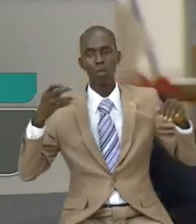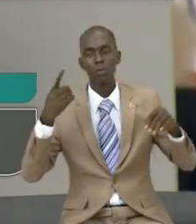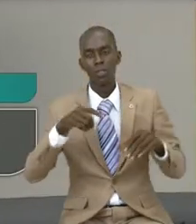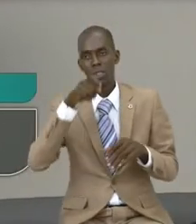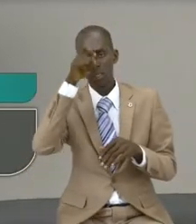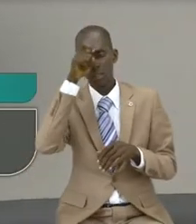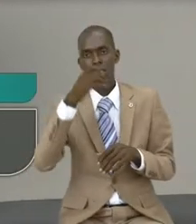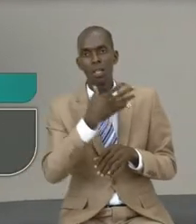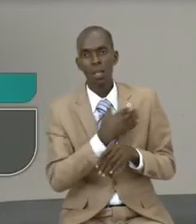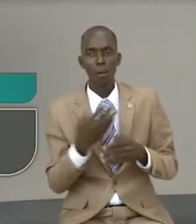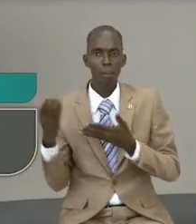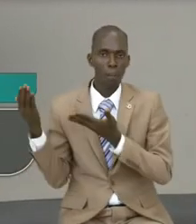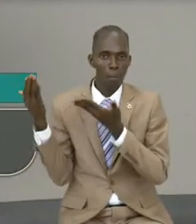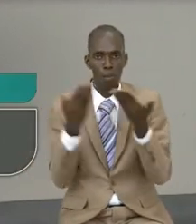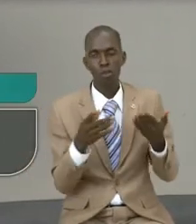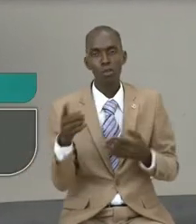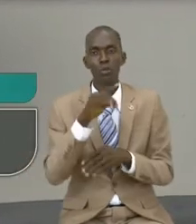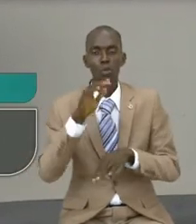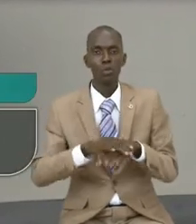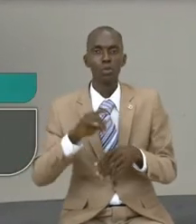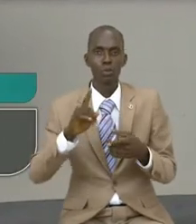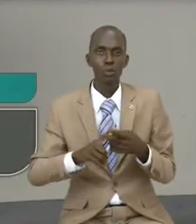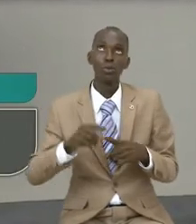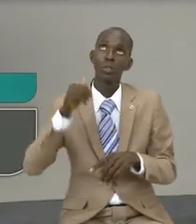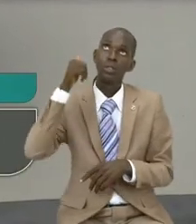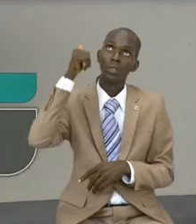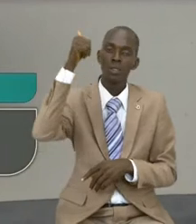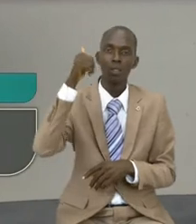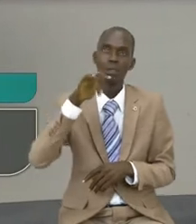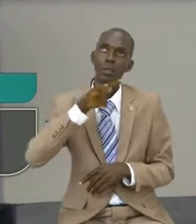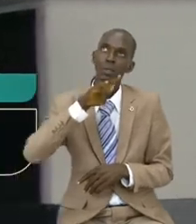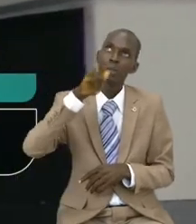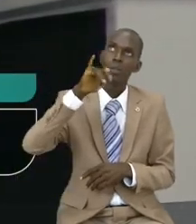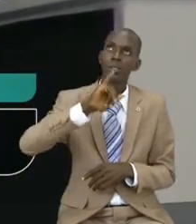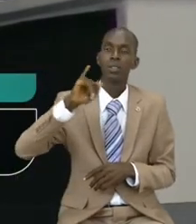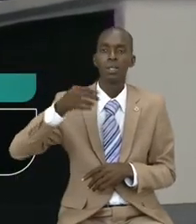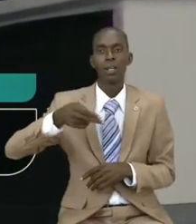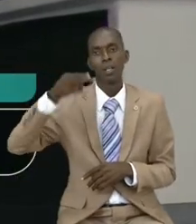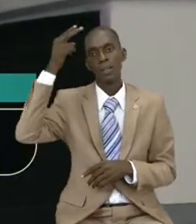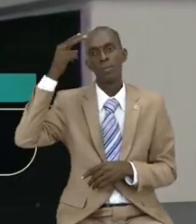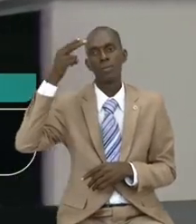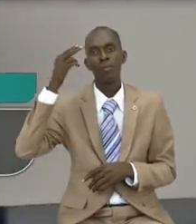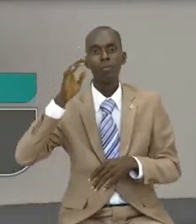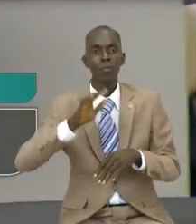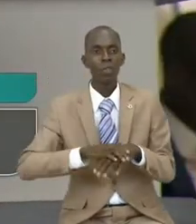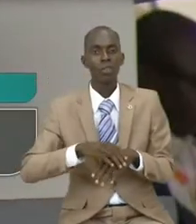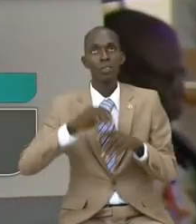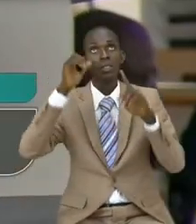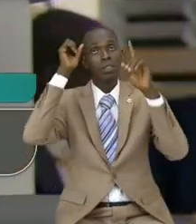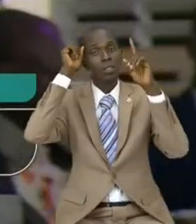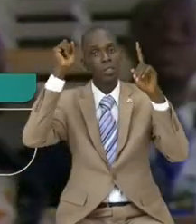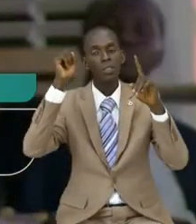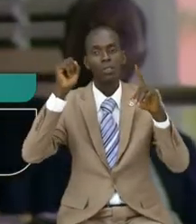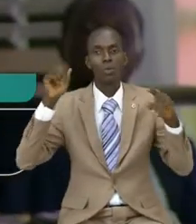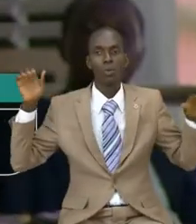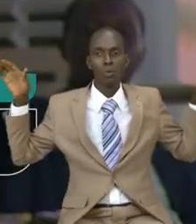you unto myself, soaring high on his wings